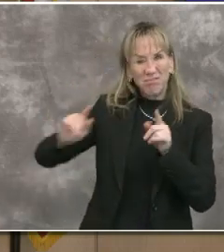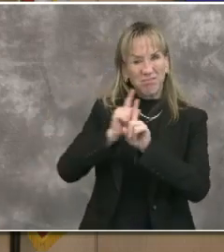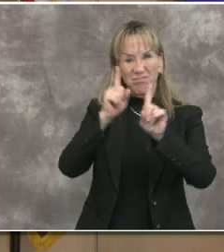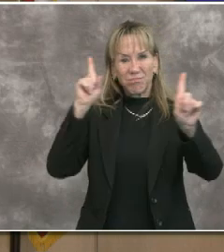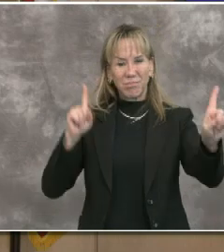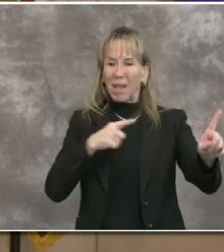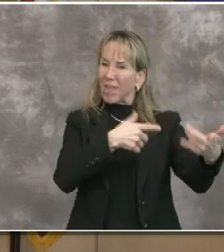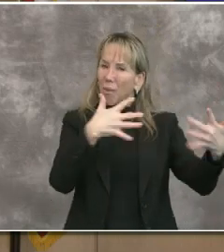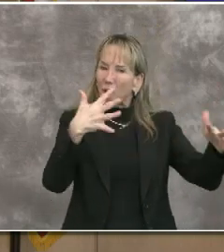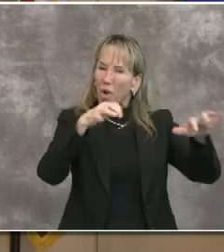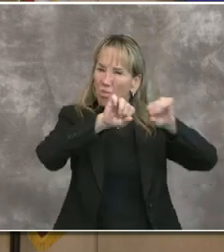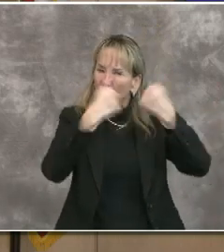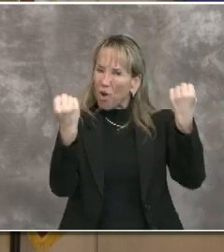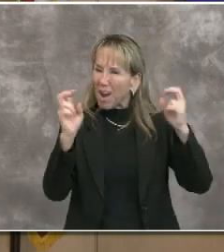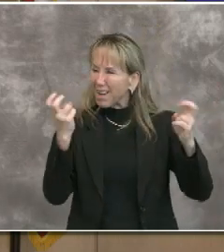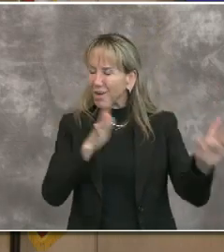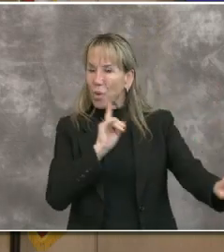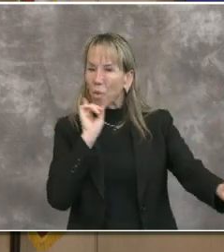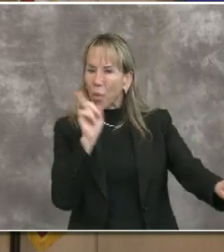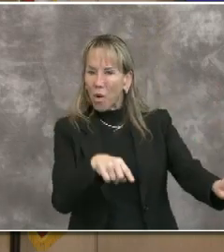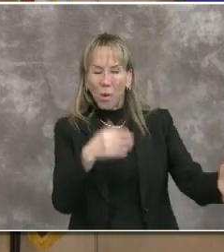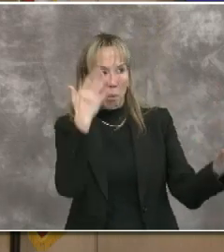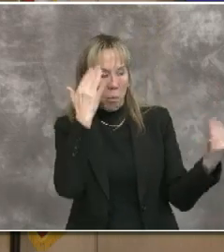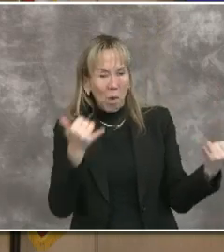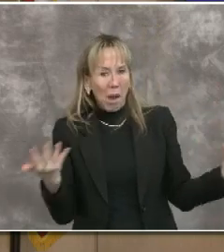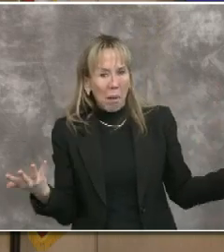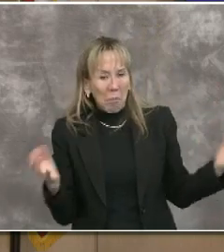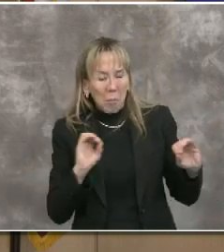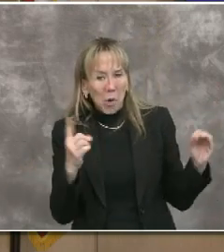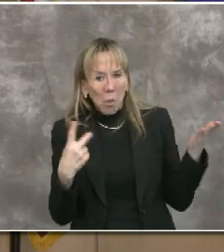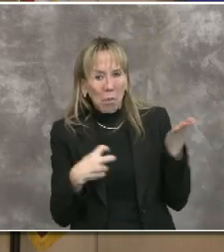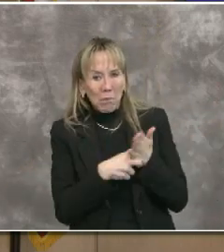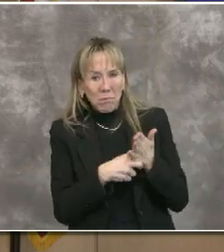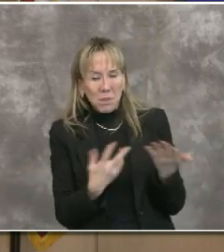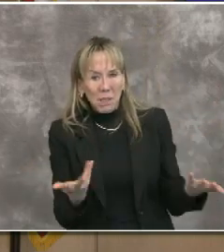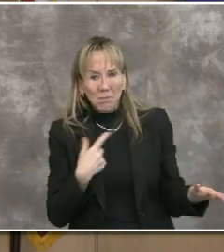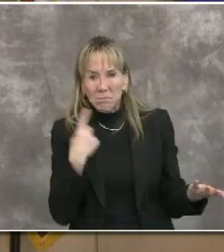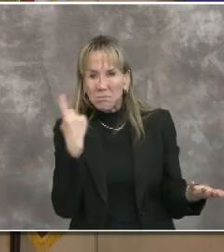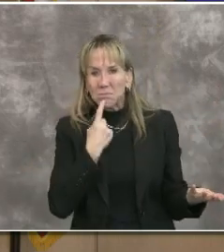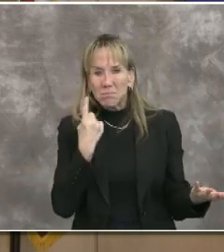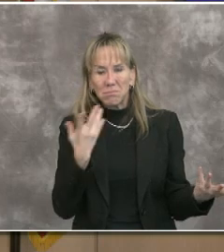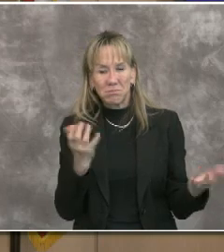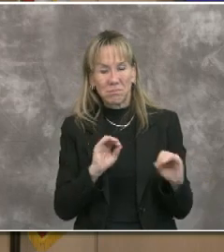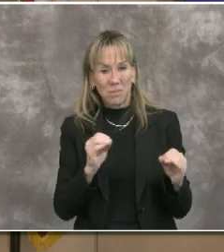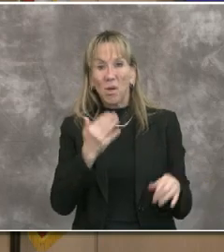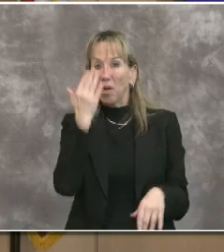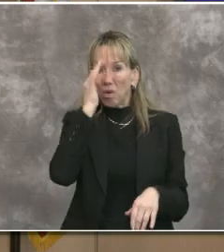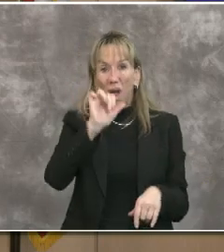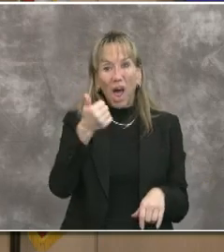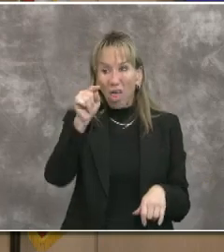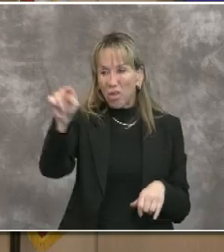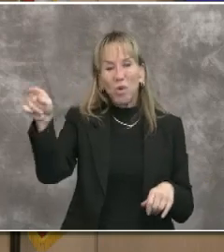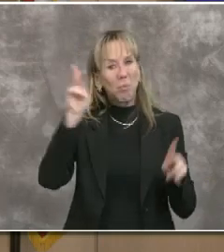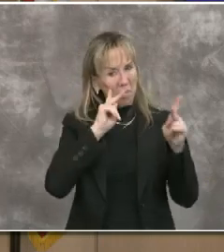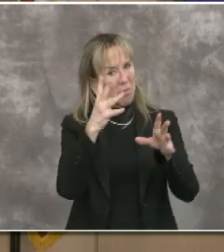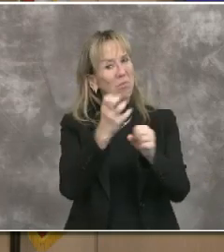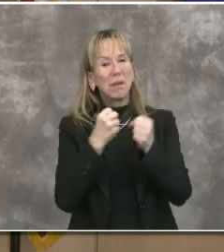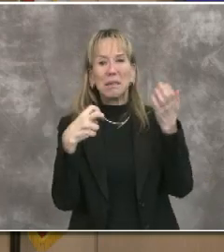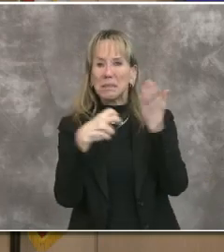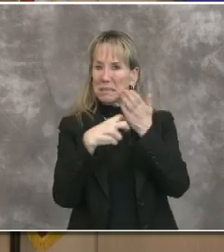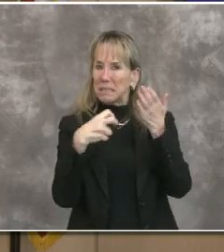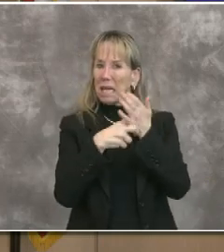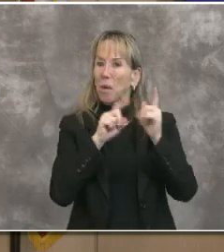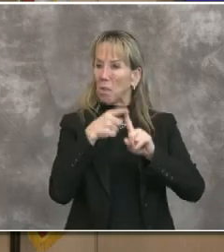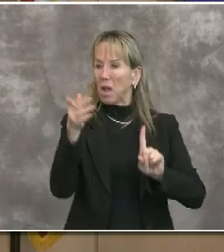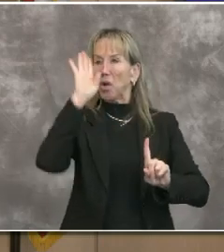public health orders on large gatherings. Why was no one cited? We know of other cases where people were cited when they were aware